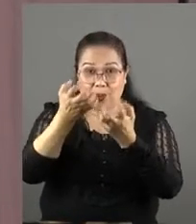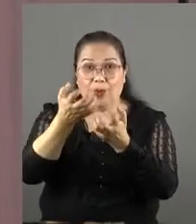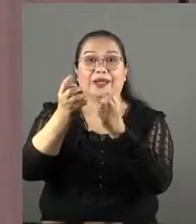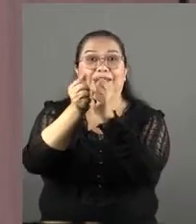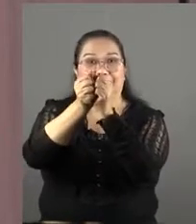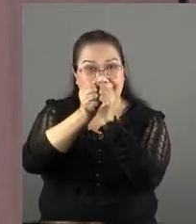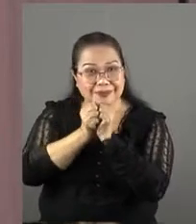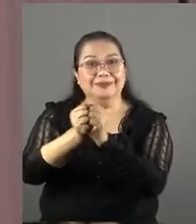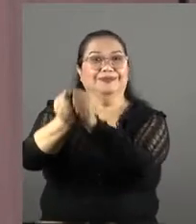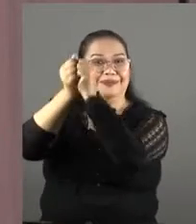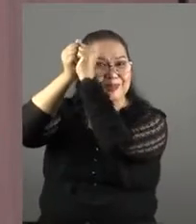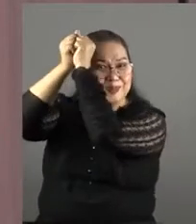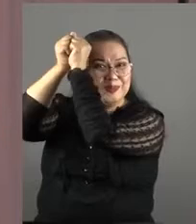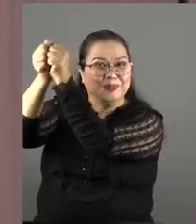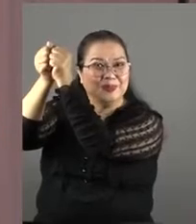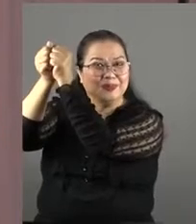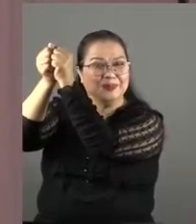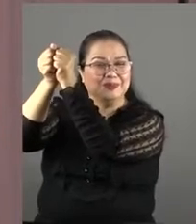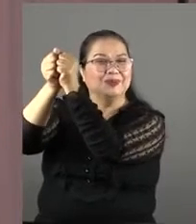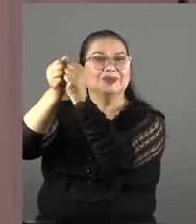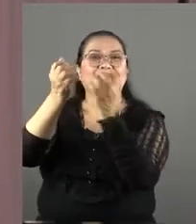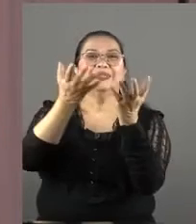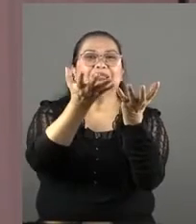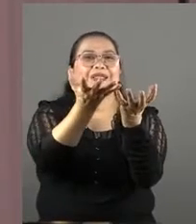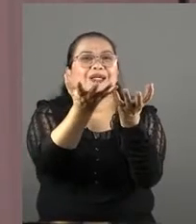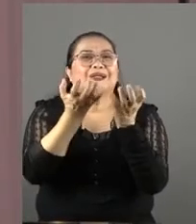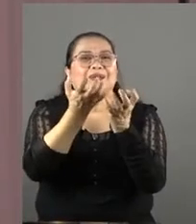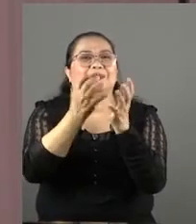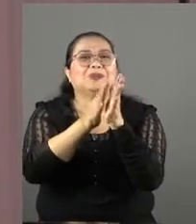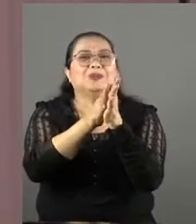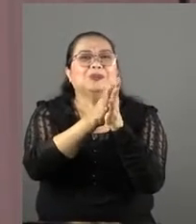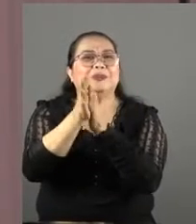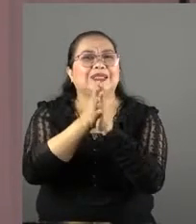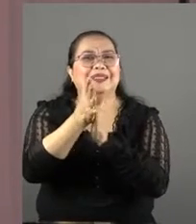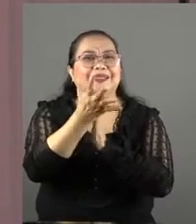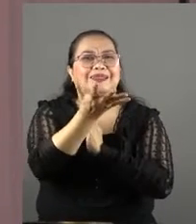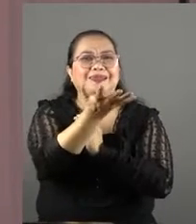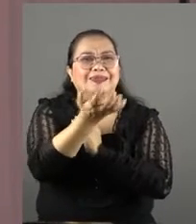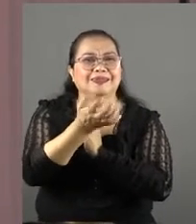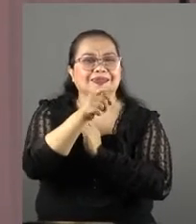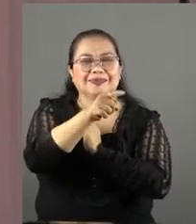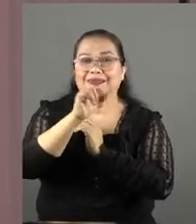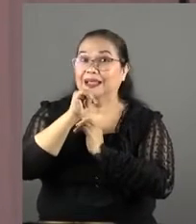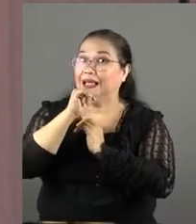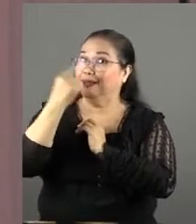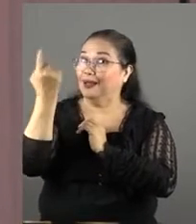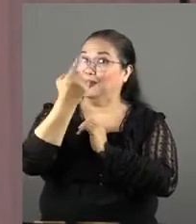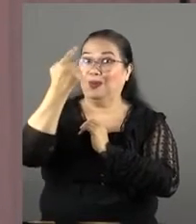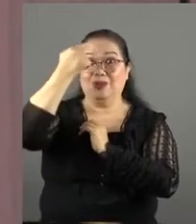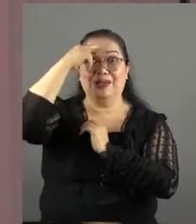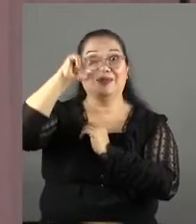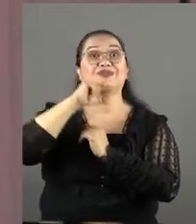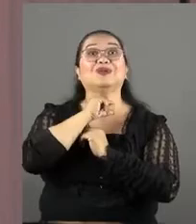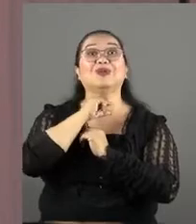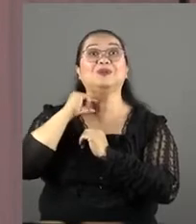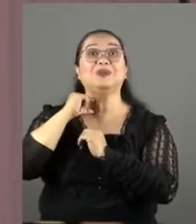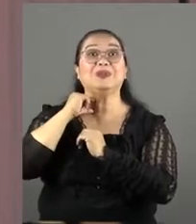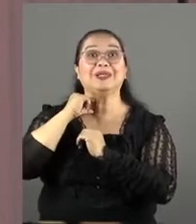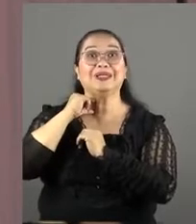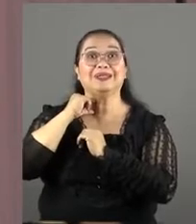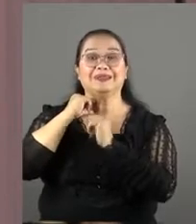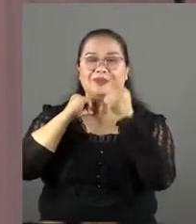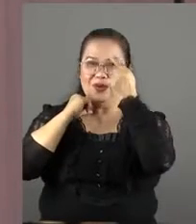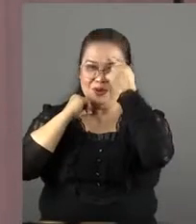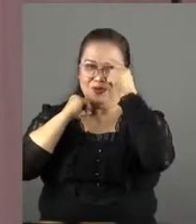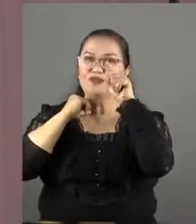here. I desire you here. This isn't for high priests only. This is for